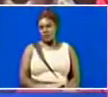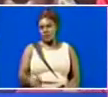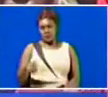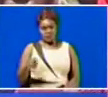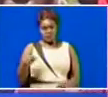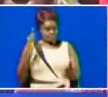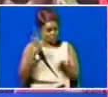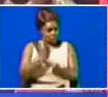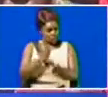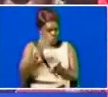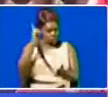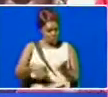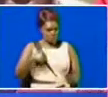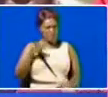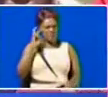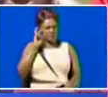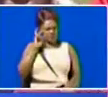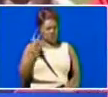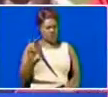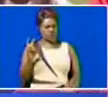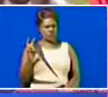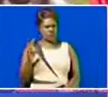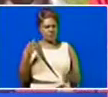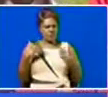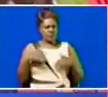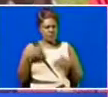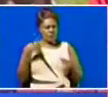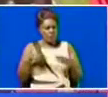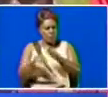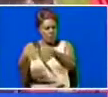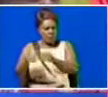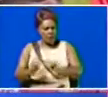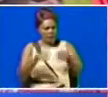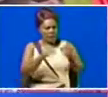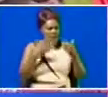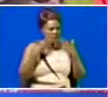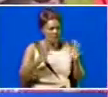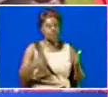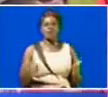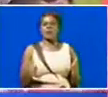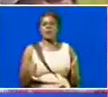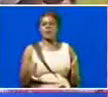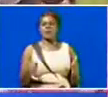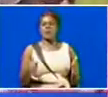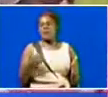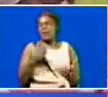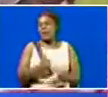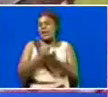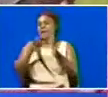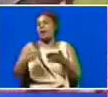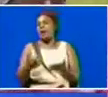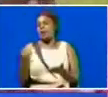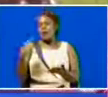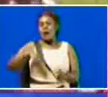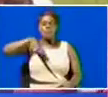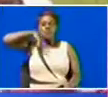iko, mimi naonelea, watu wako kwa machimo, hawajaicha. Kenye kina sasa tutaidia hapa tu, lambu tatu wakuja